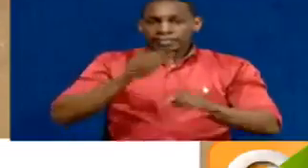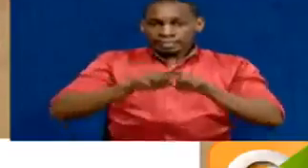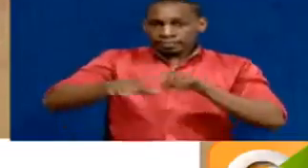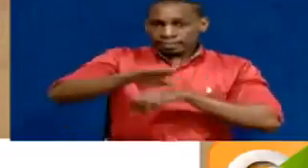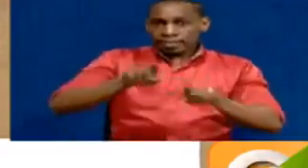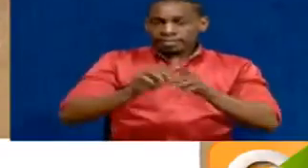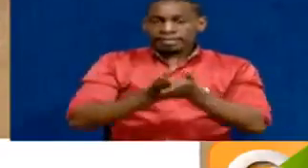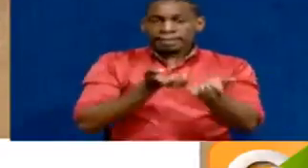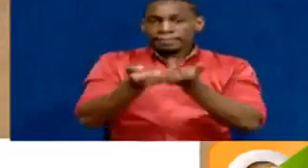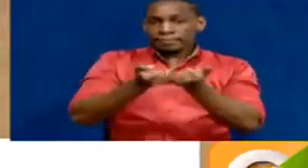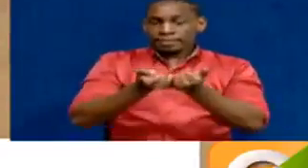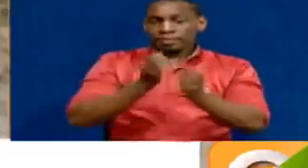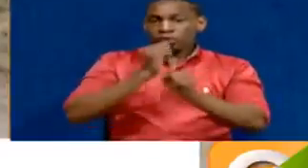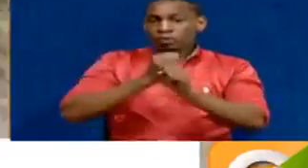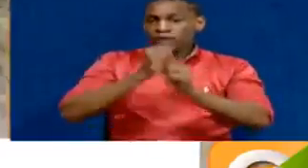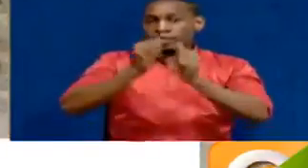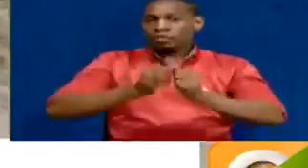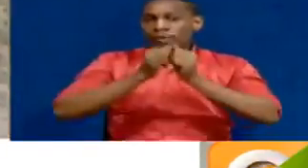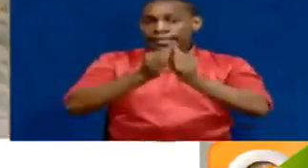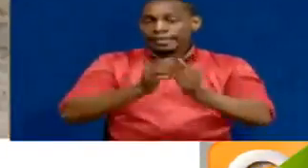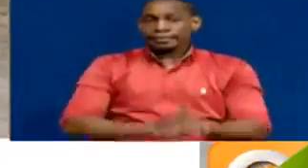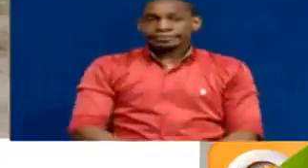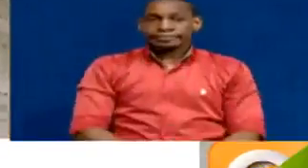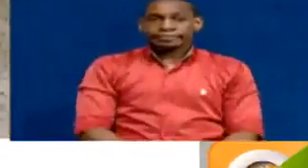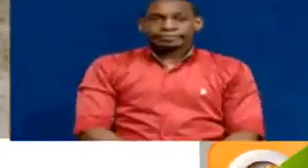and even carried out business together.